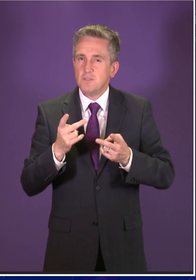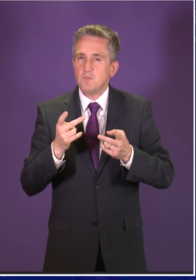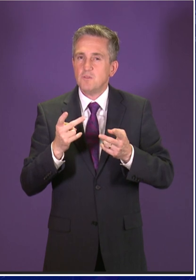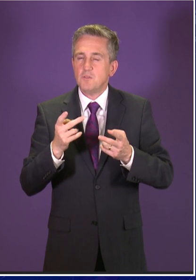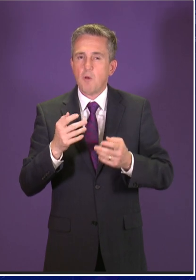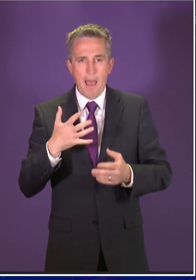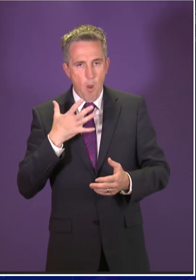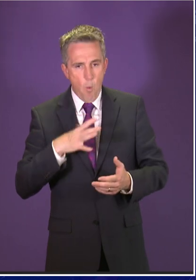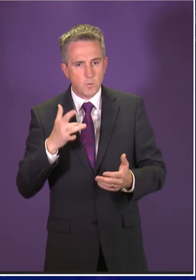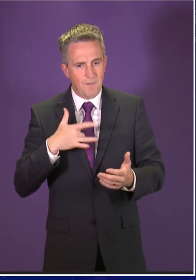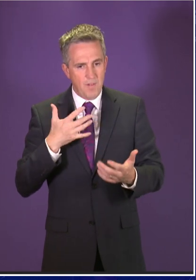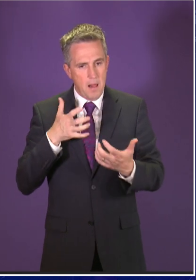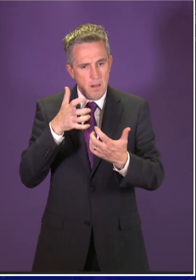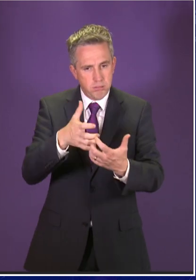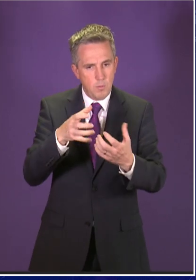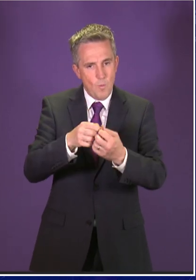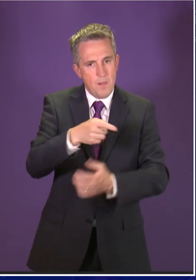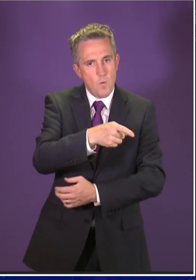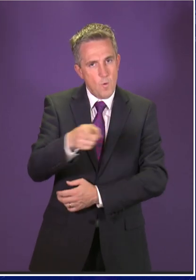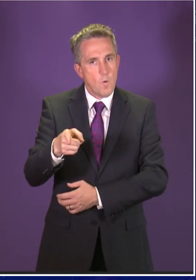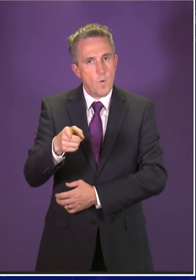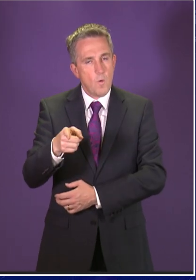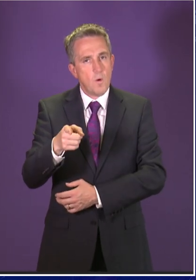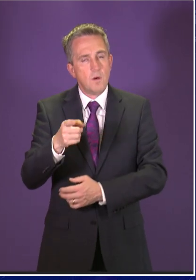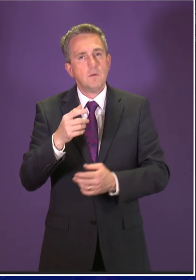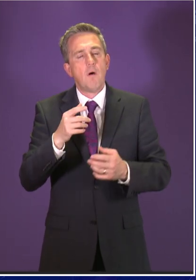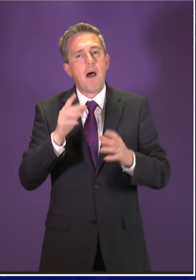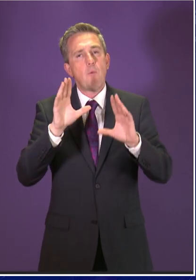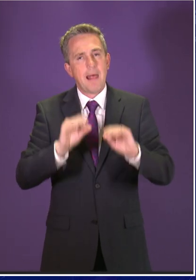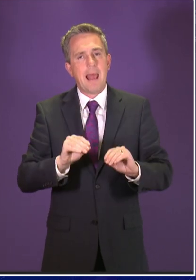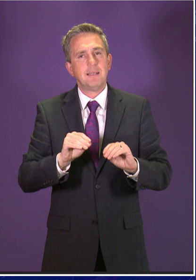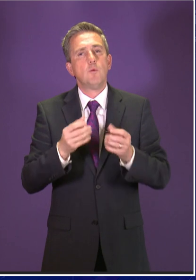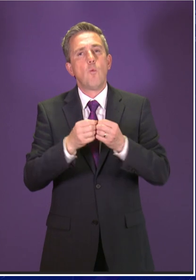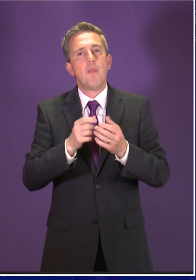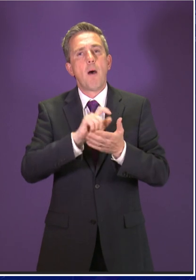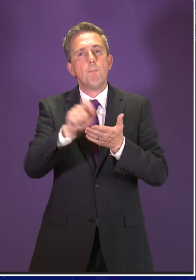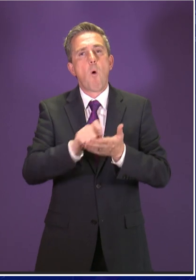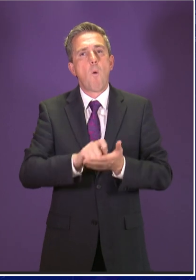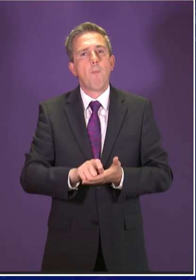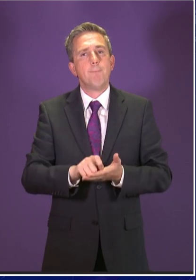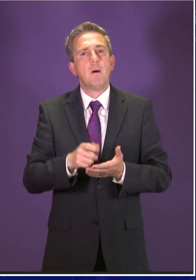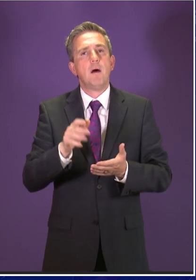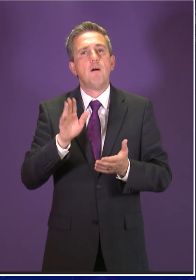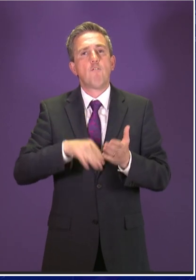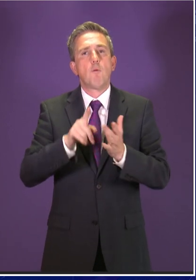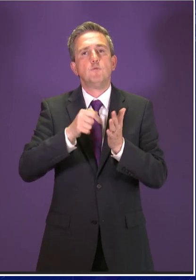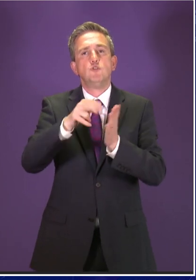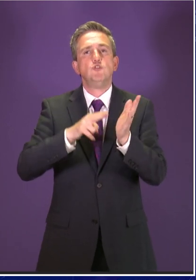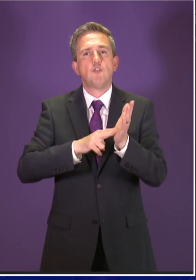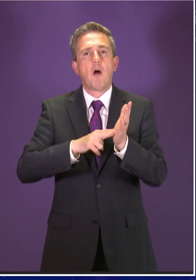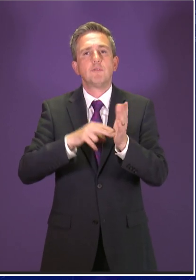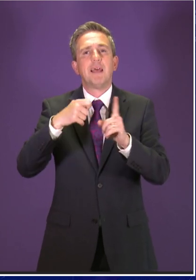of that connectedness, I'd conclude my comments with a poem written by a Scotsman, John Liddell